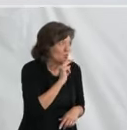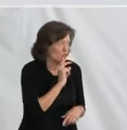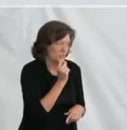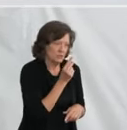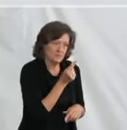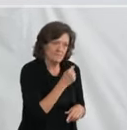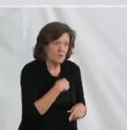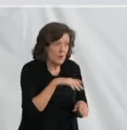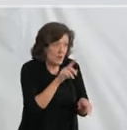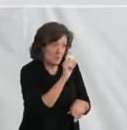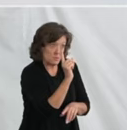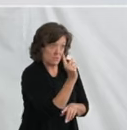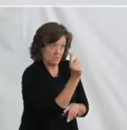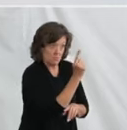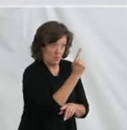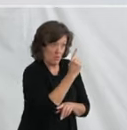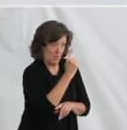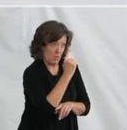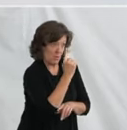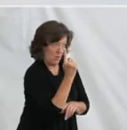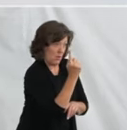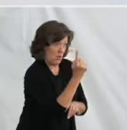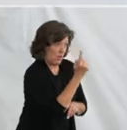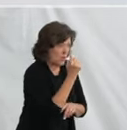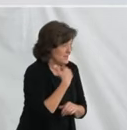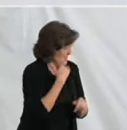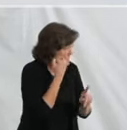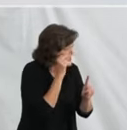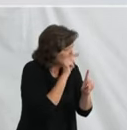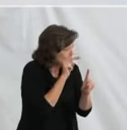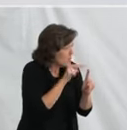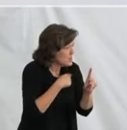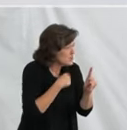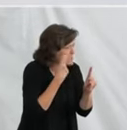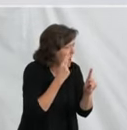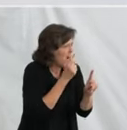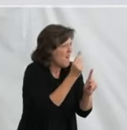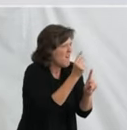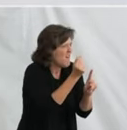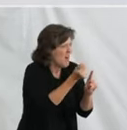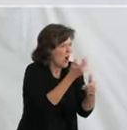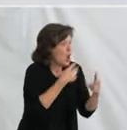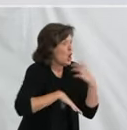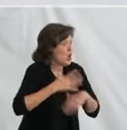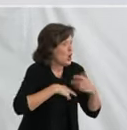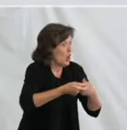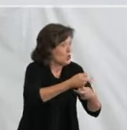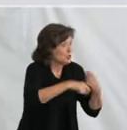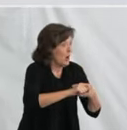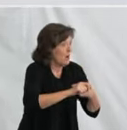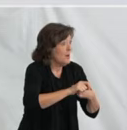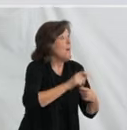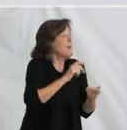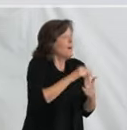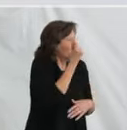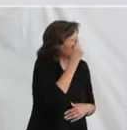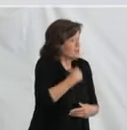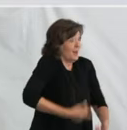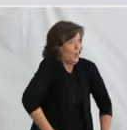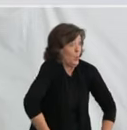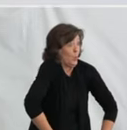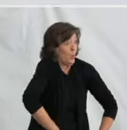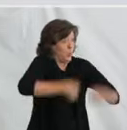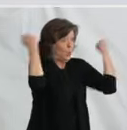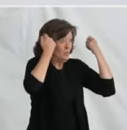second when she had removed her ambassador clothing, but had not yet put on her Wonder Woman clothing.